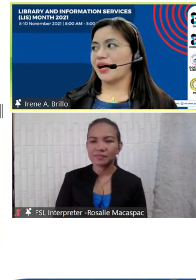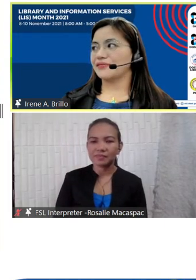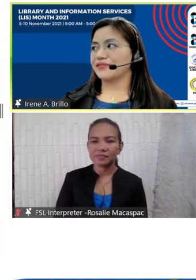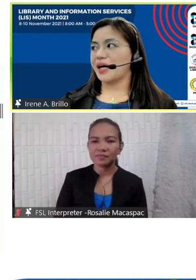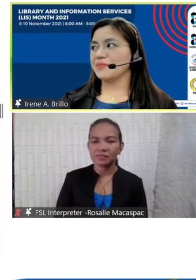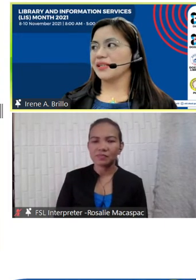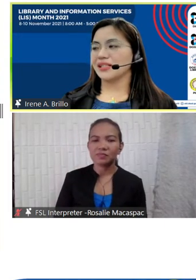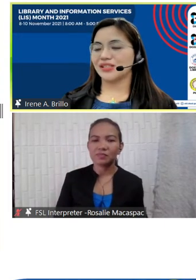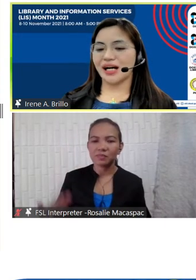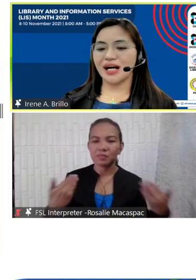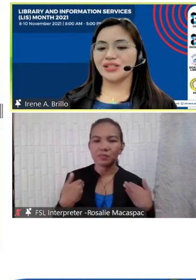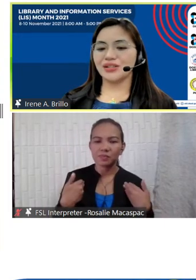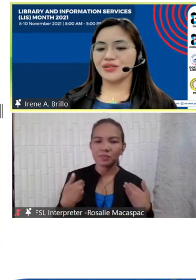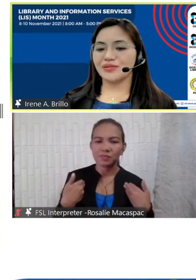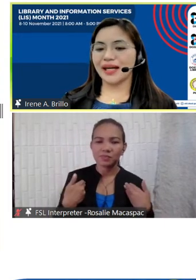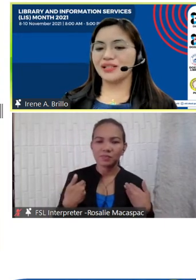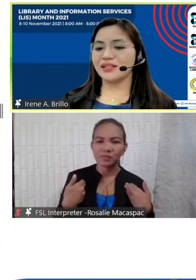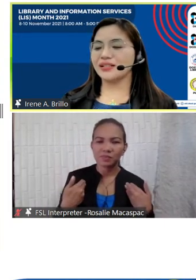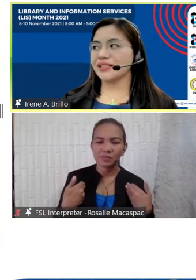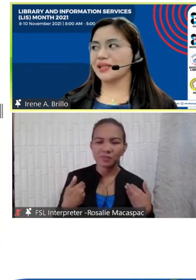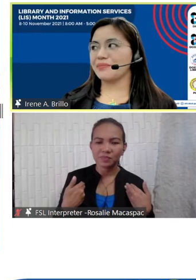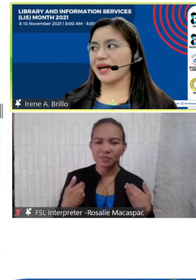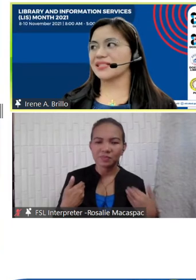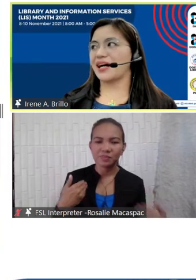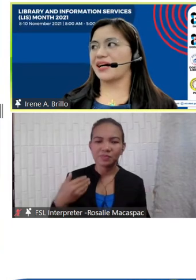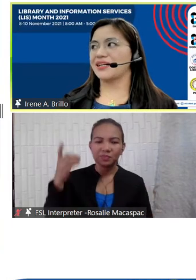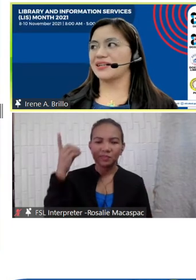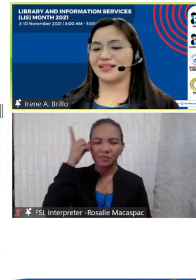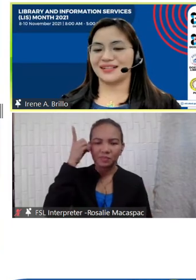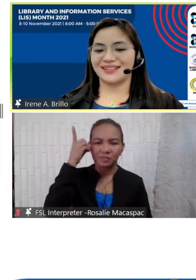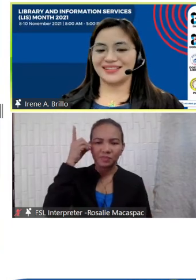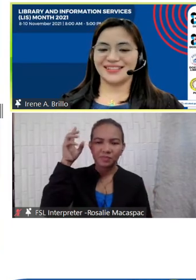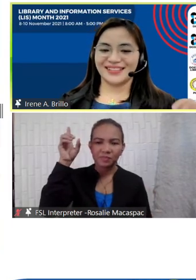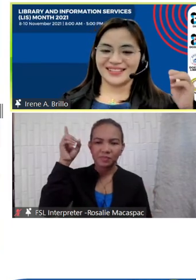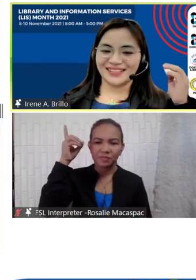We also have from Dan Rainer Dimesa.